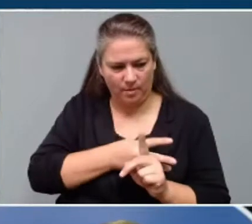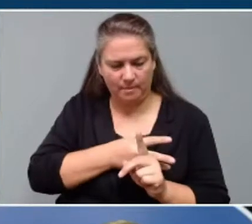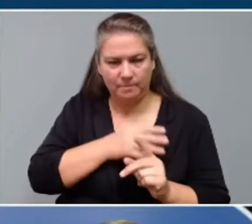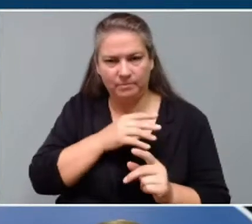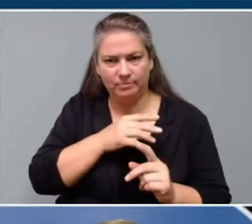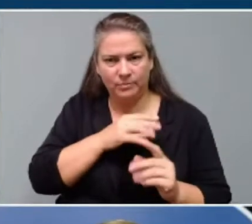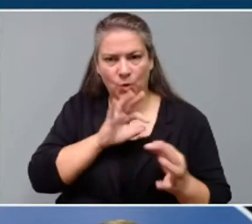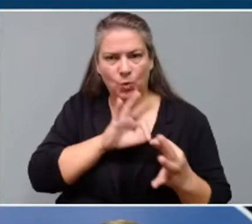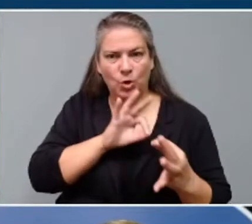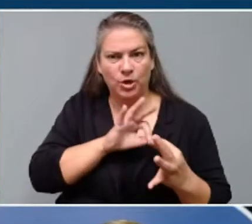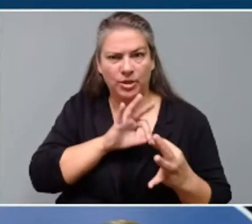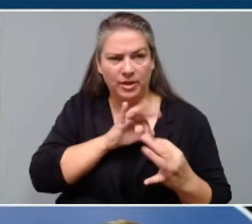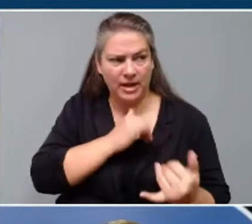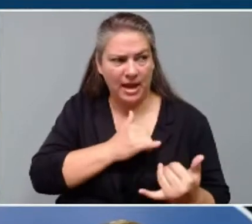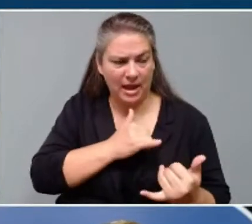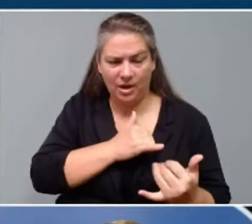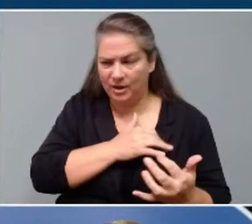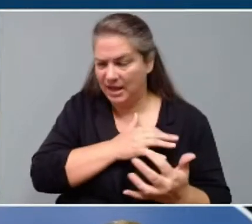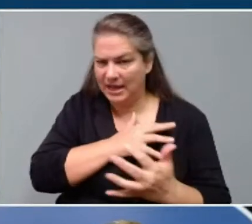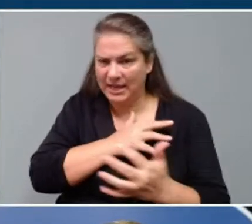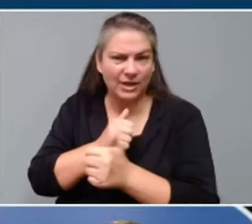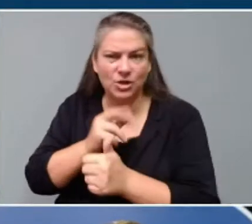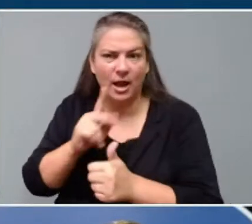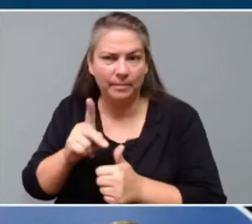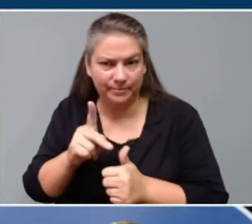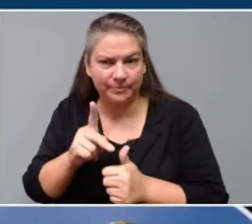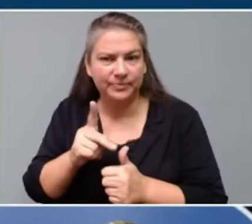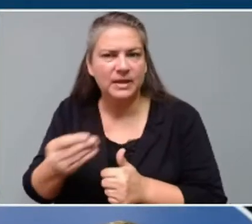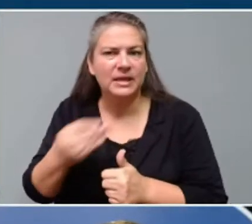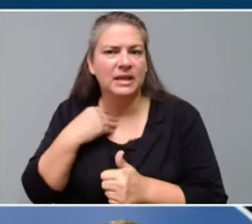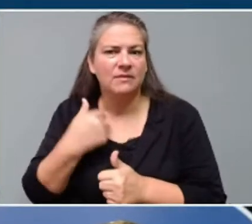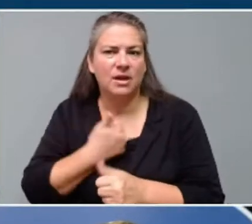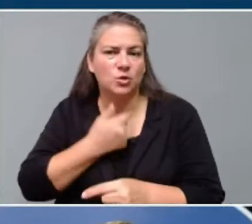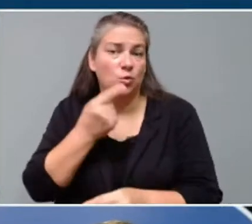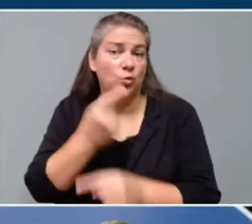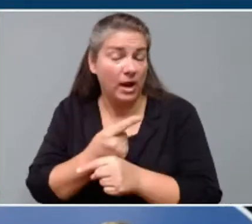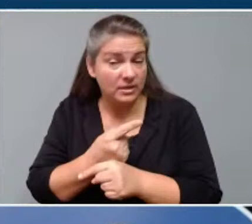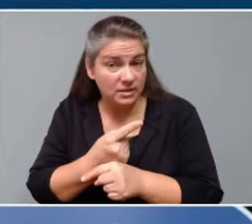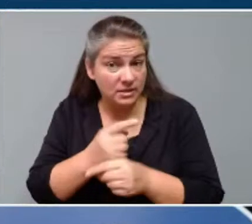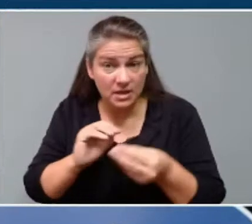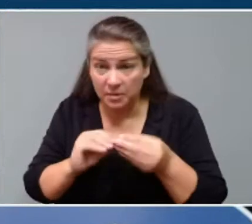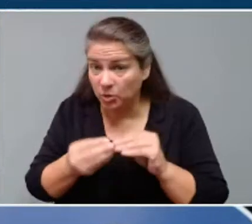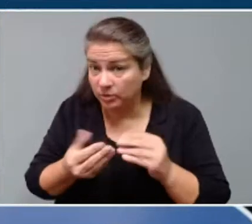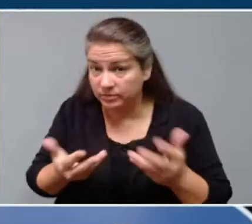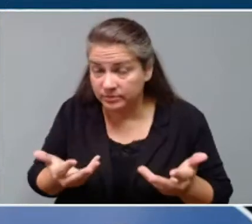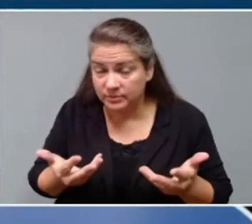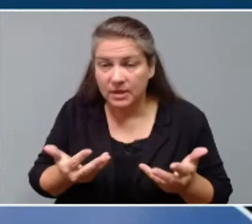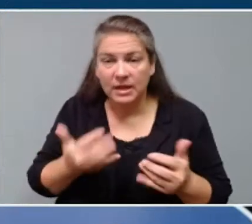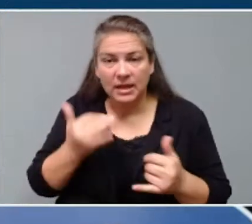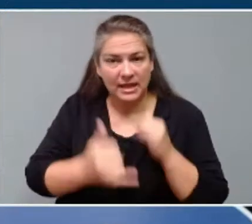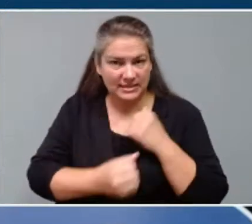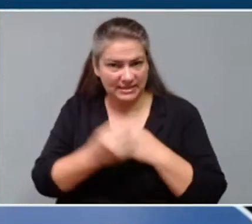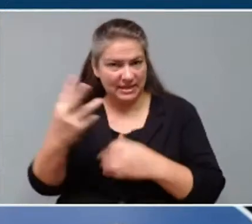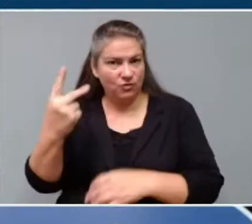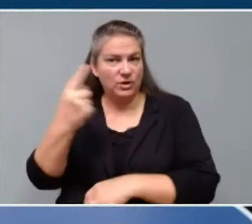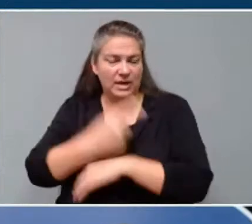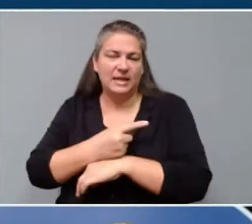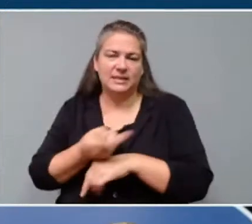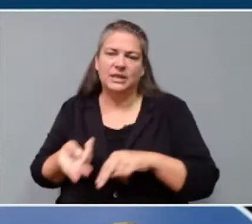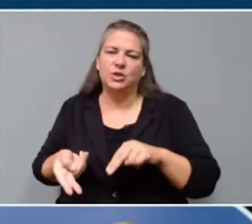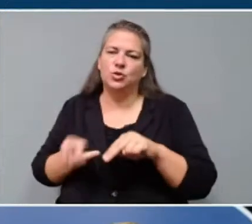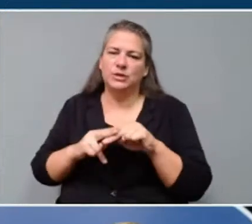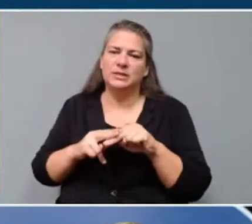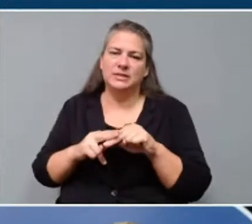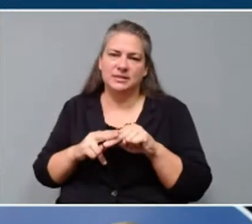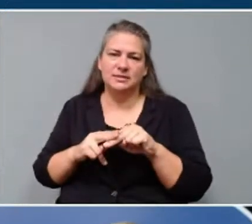that it may be catching up to give us a truer value. But again, with the last several days, it increasing, we